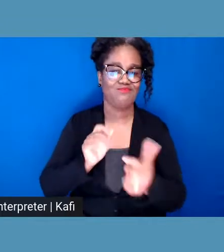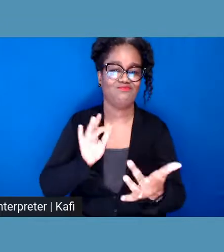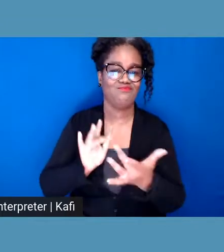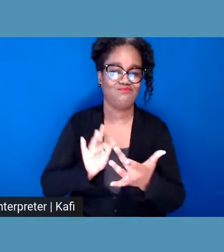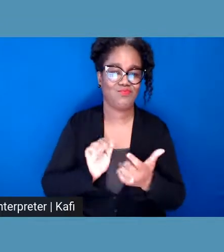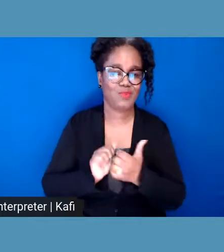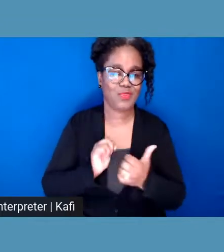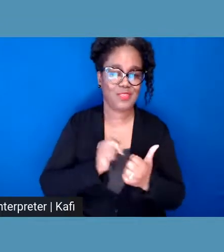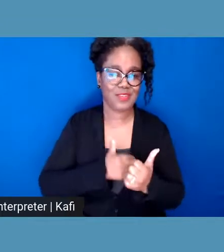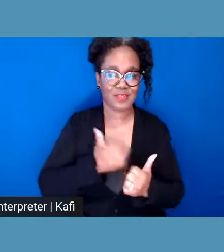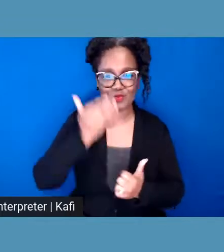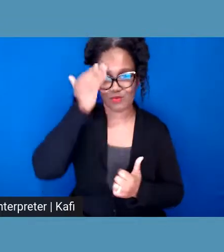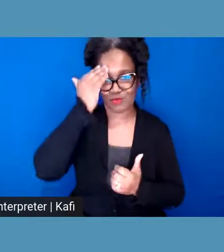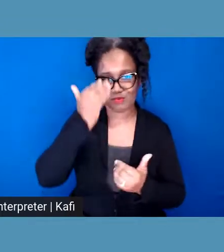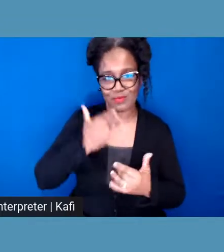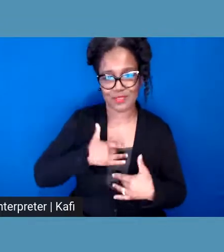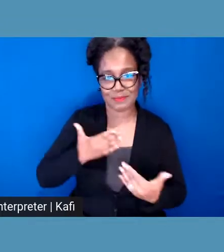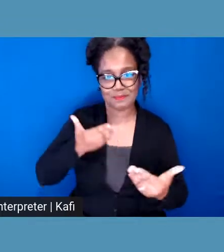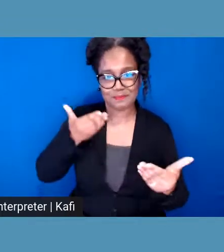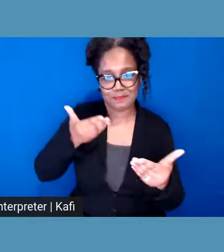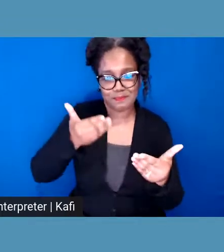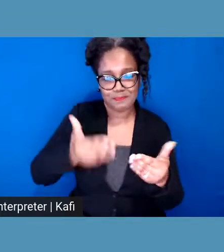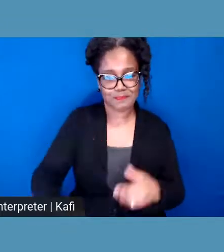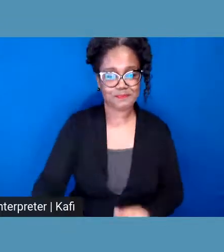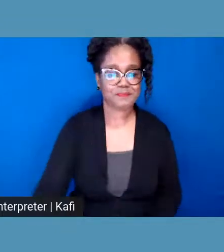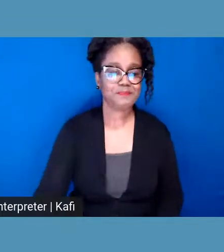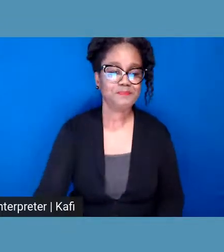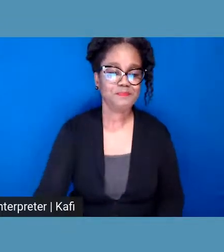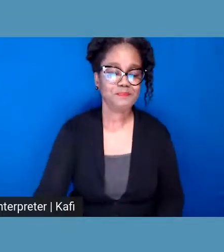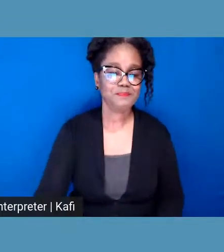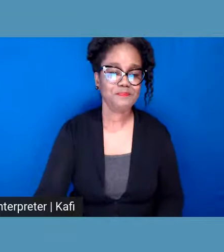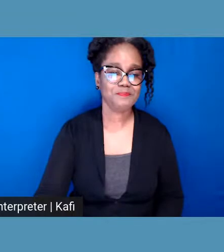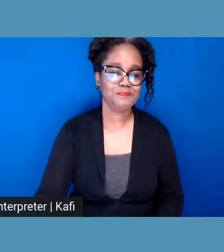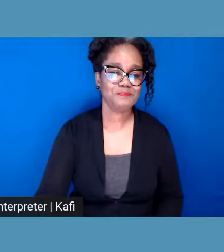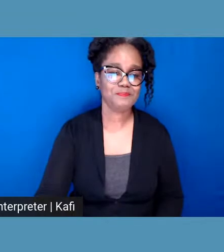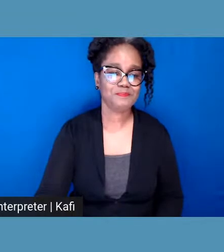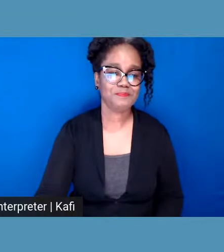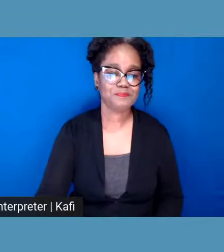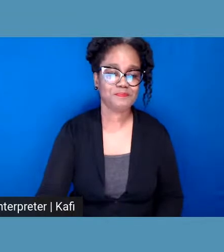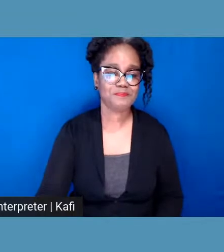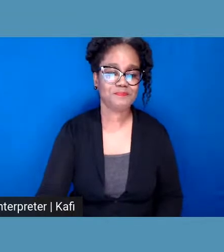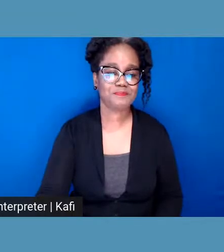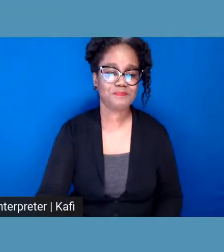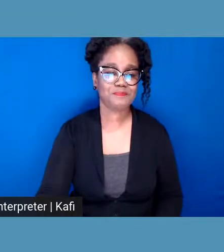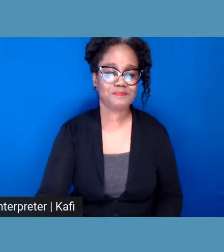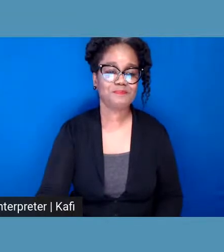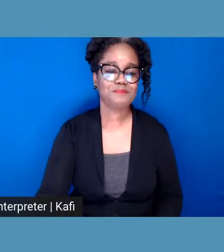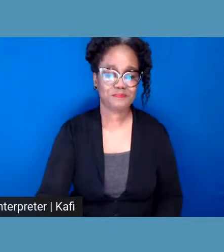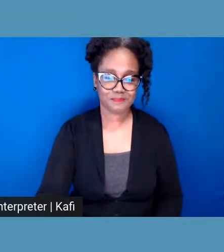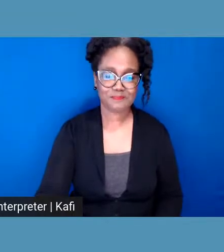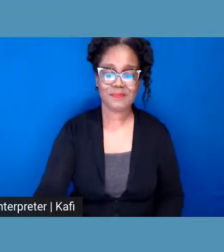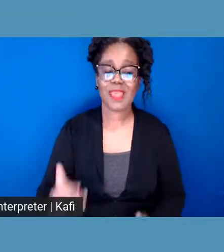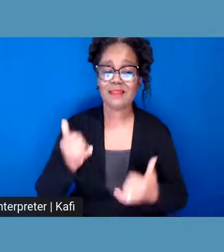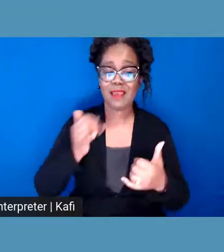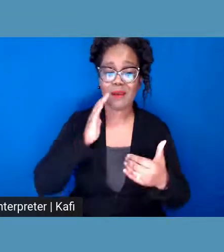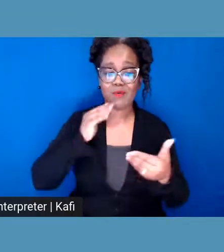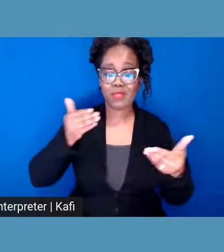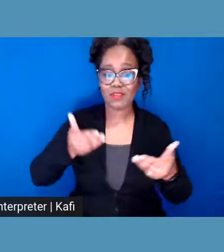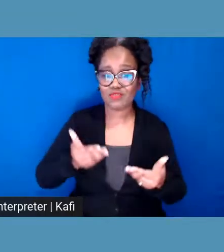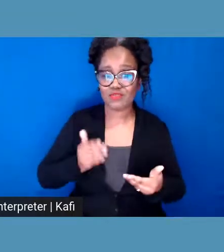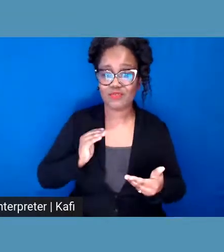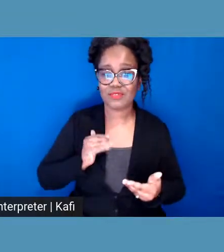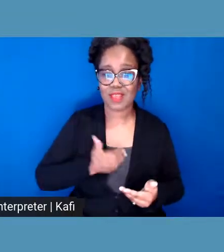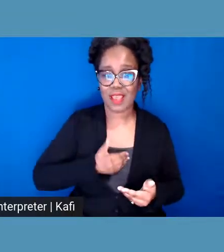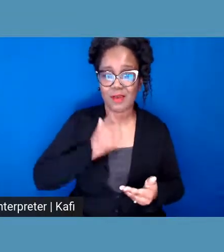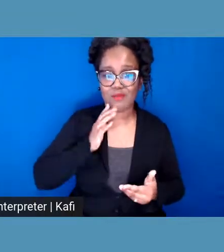presenters. Anne Stegina was most recently the Senior Collections Manager at the Anchorage Museum in Anchorage, Alaska.